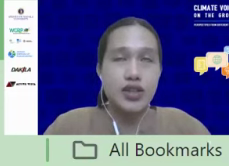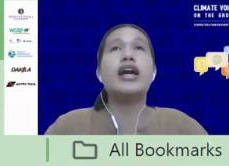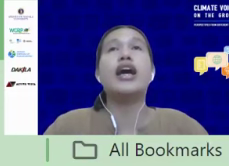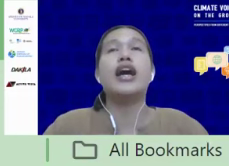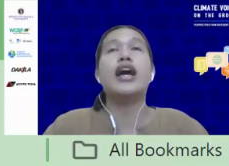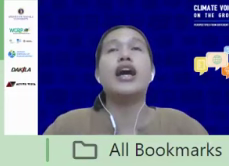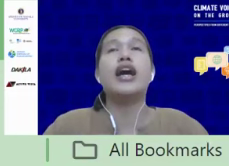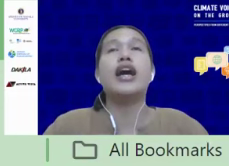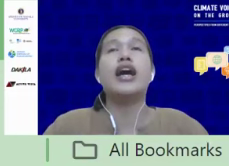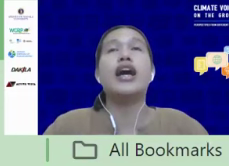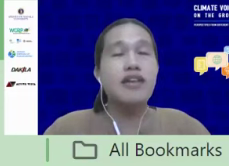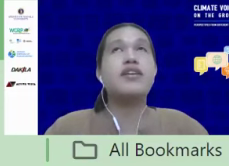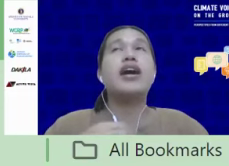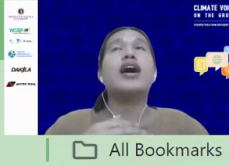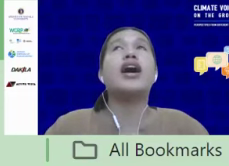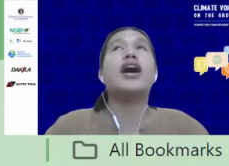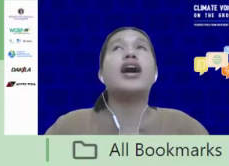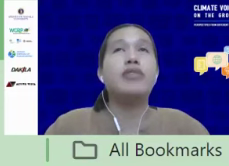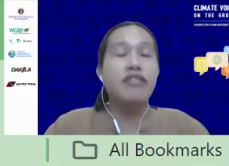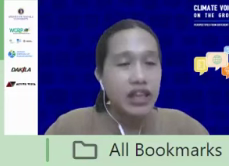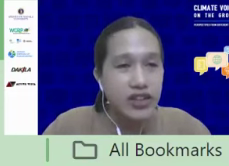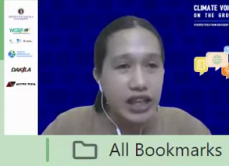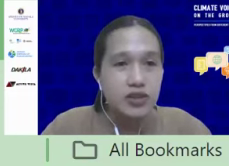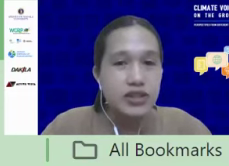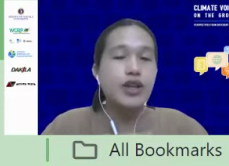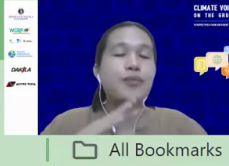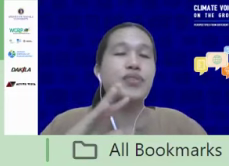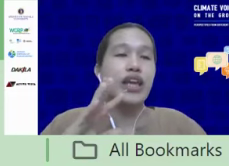Clima, WWF,